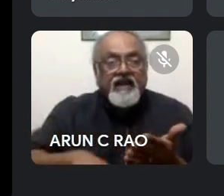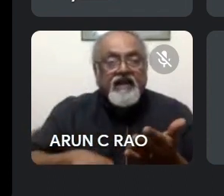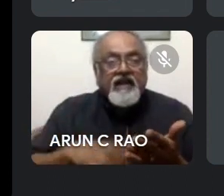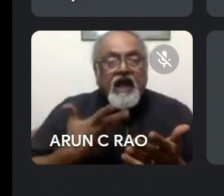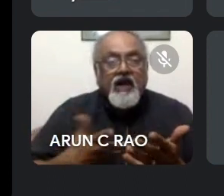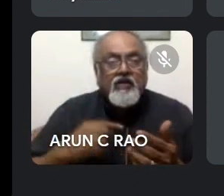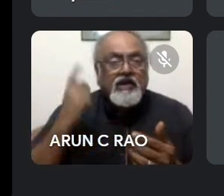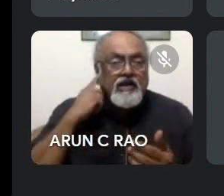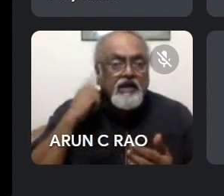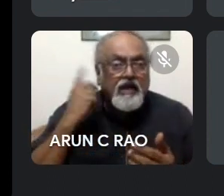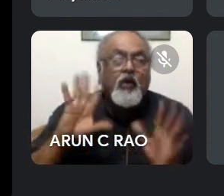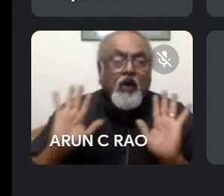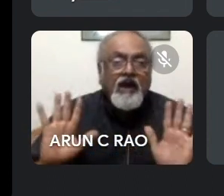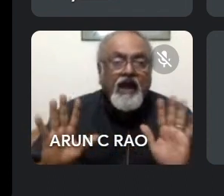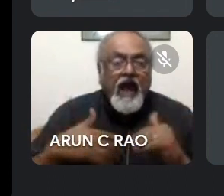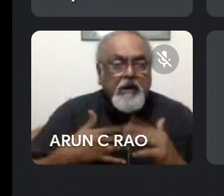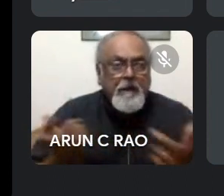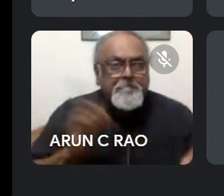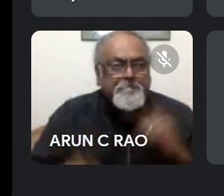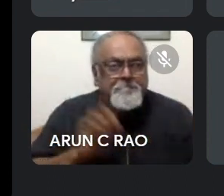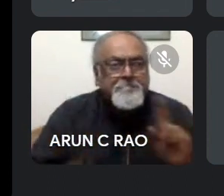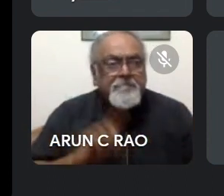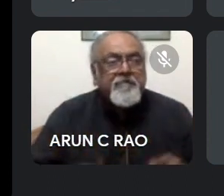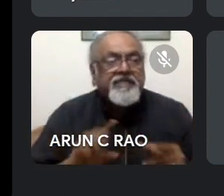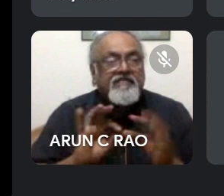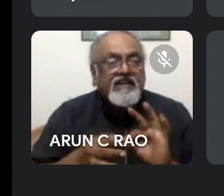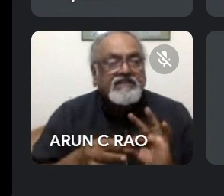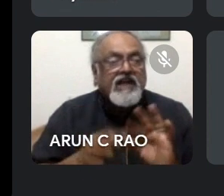from encouragement, we can move to exploration.